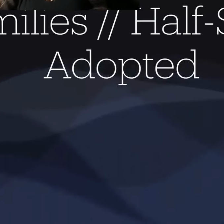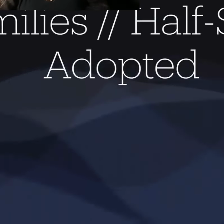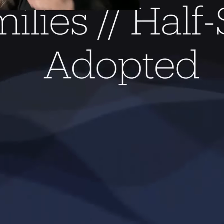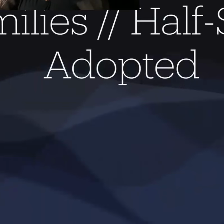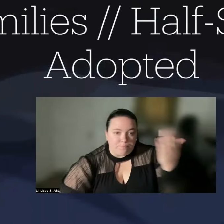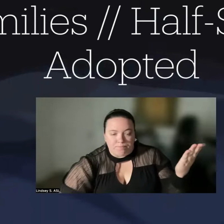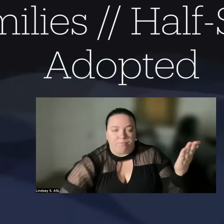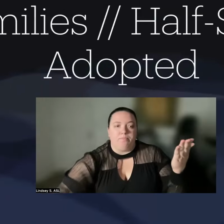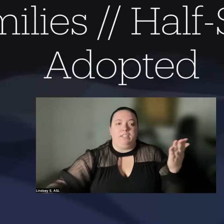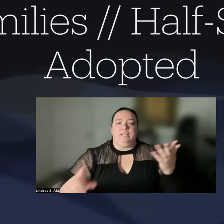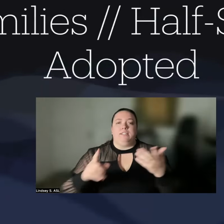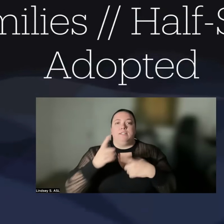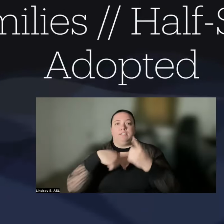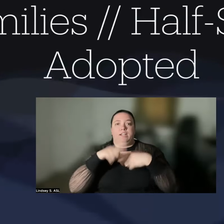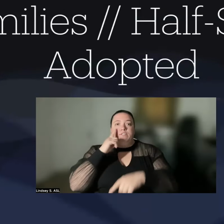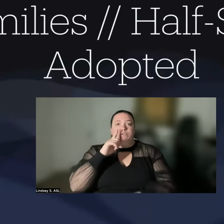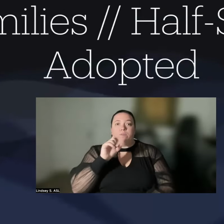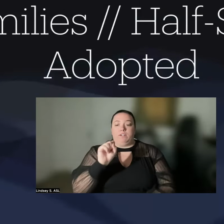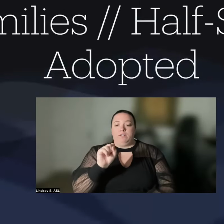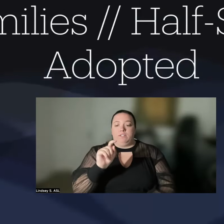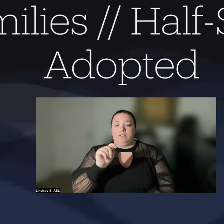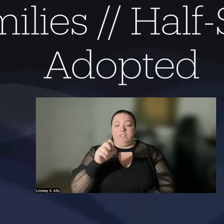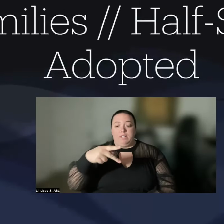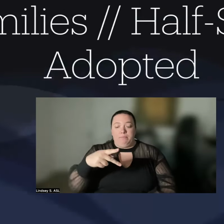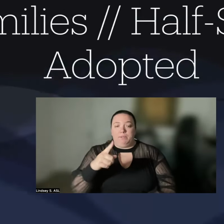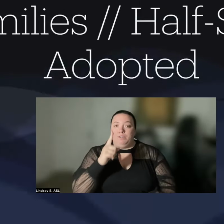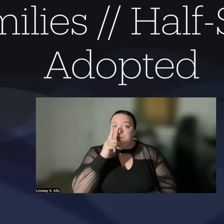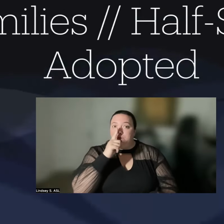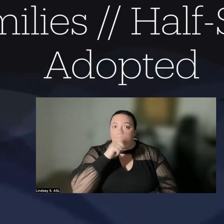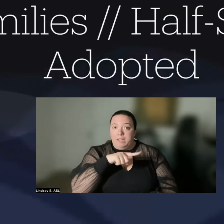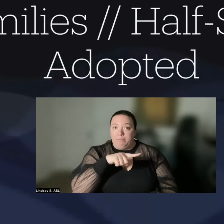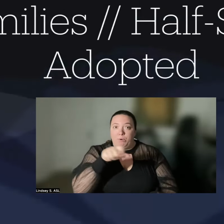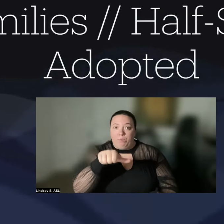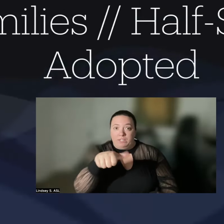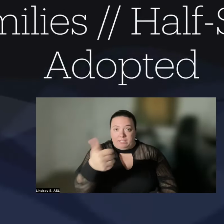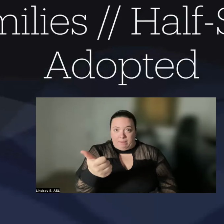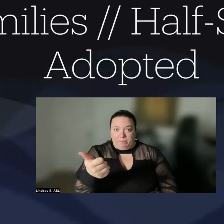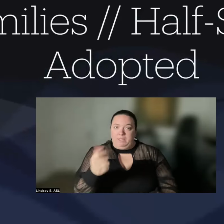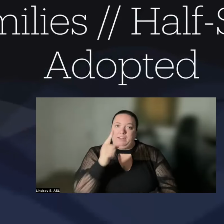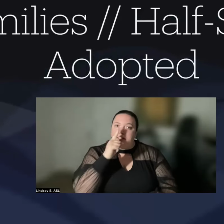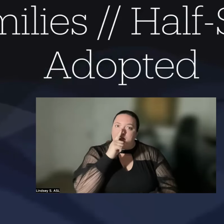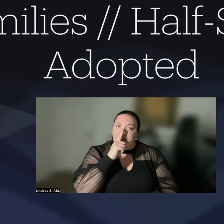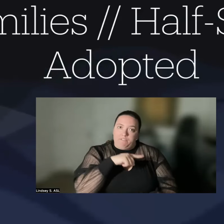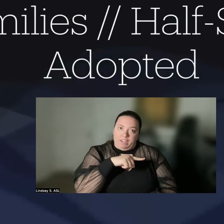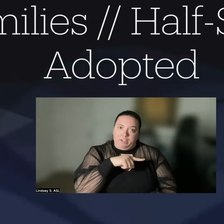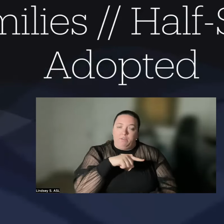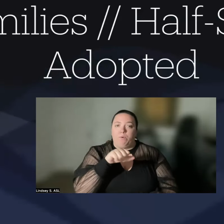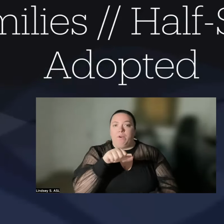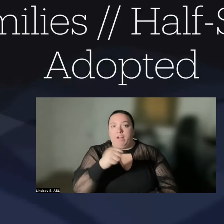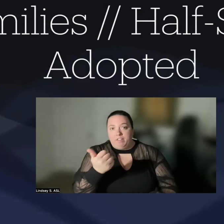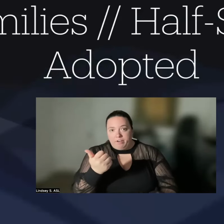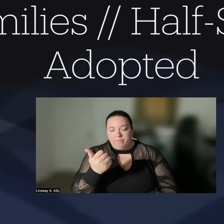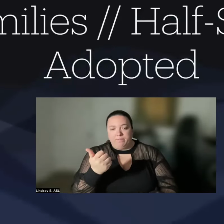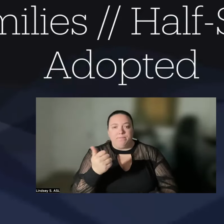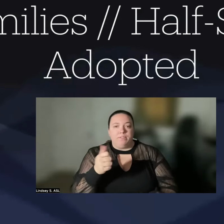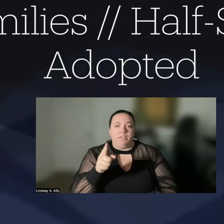But getting into these, the signs for step, you can do step or step, meaning fake